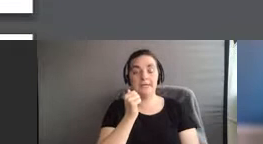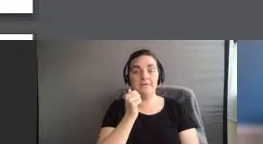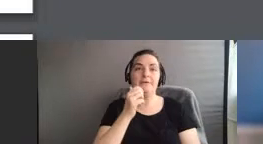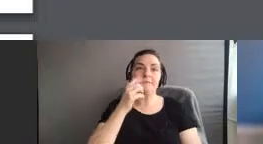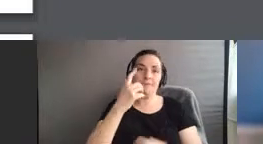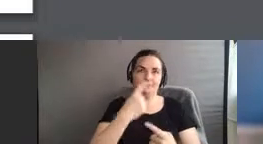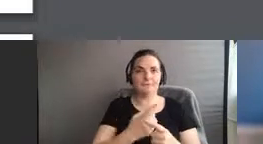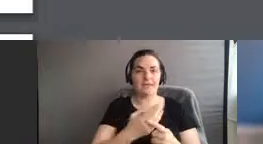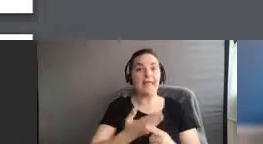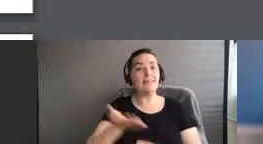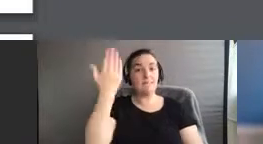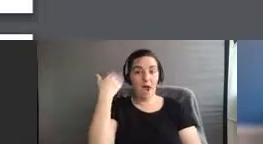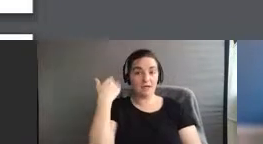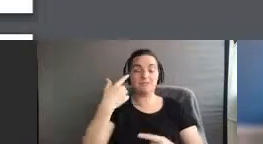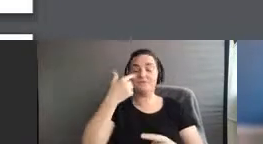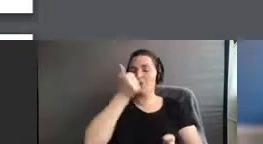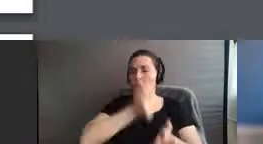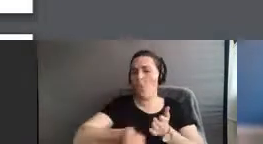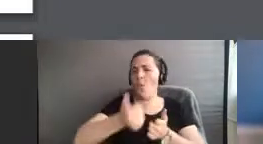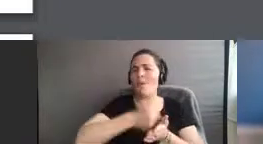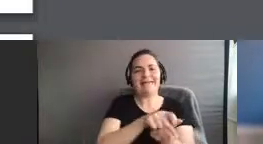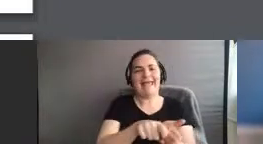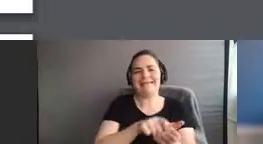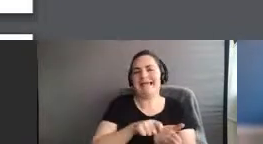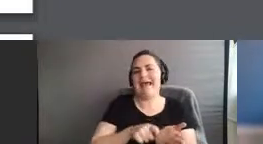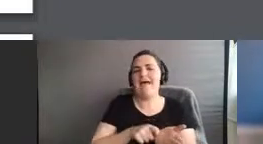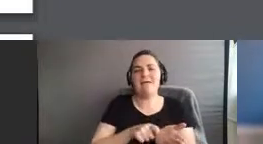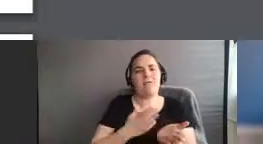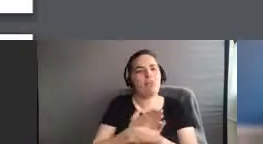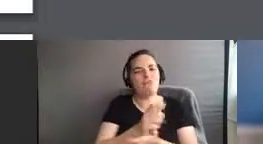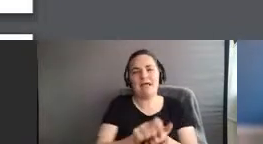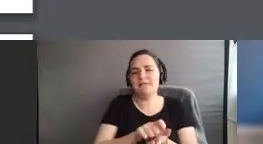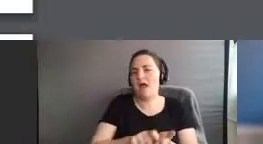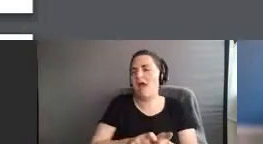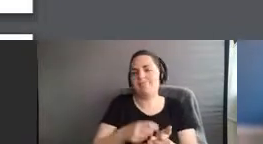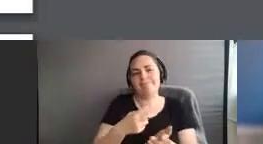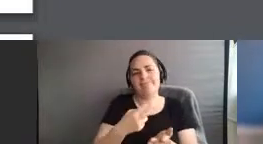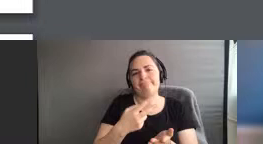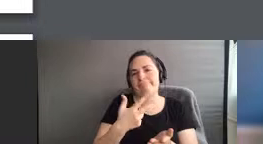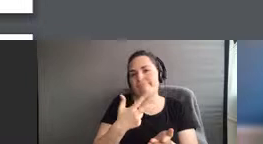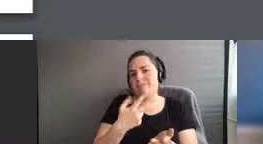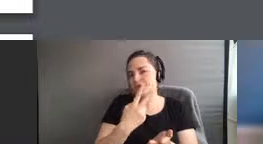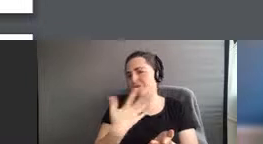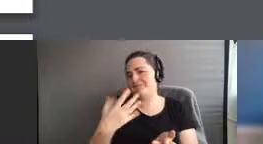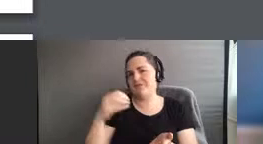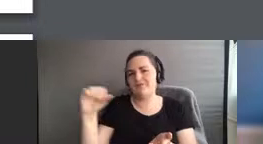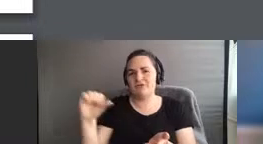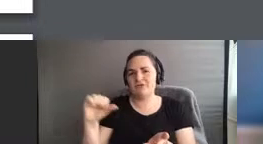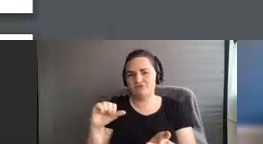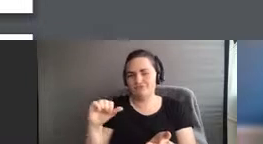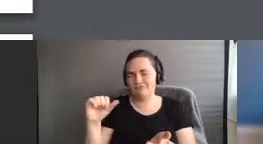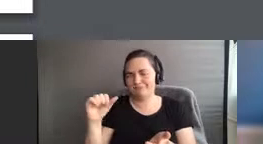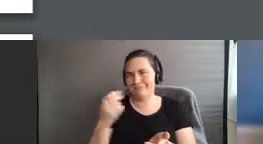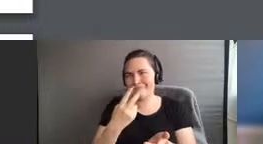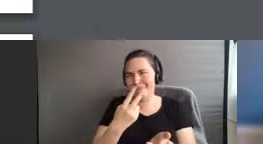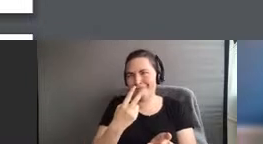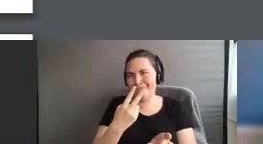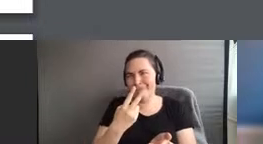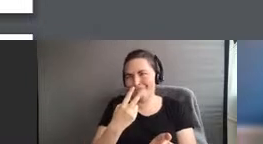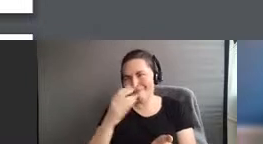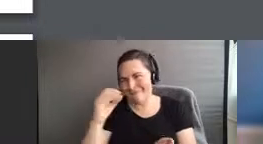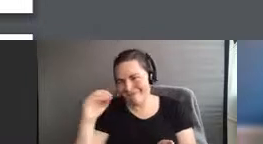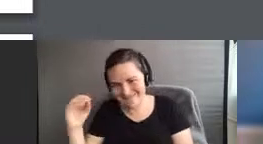this module, always used to be assessed through an essay. Last year, we switched it to a